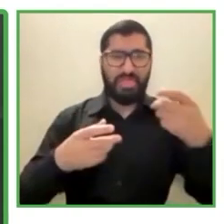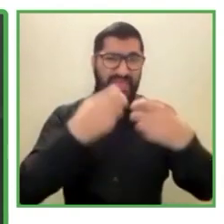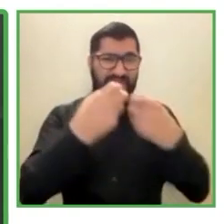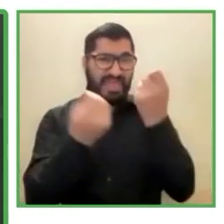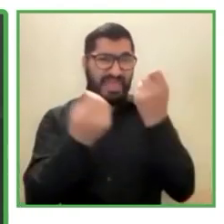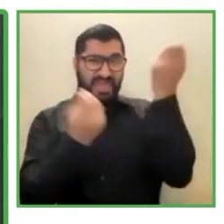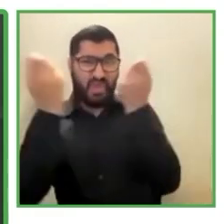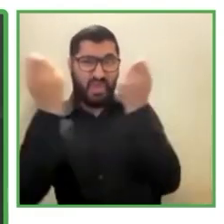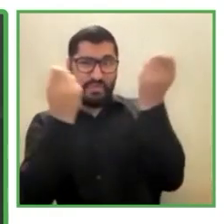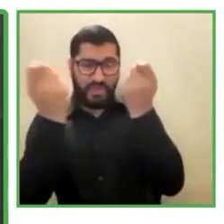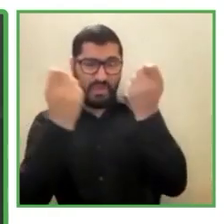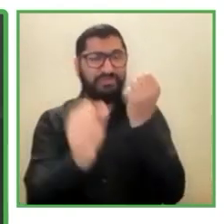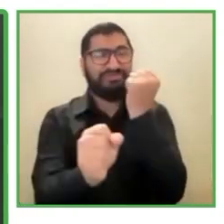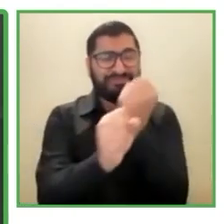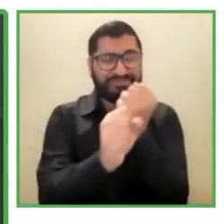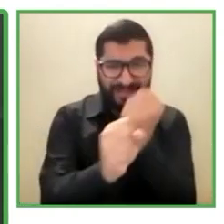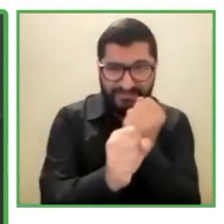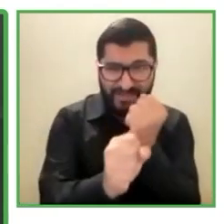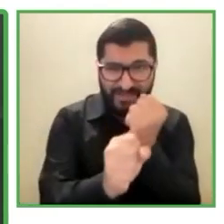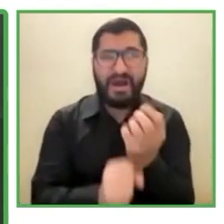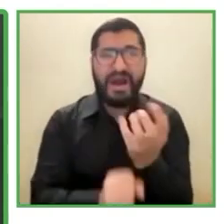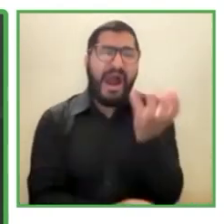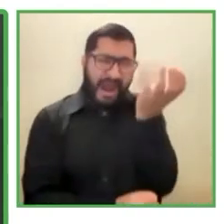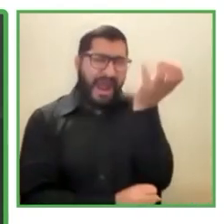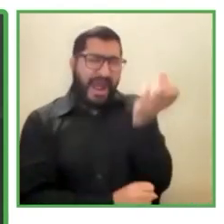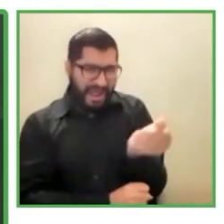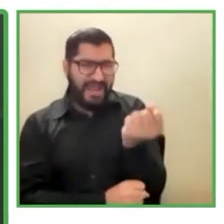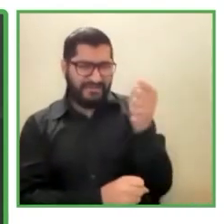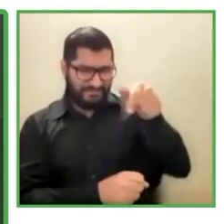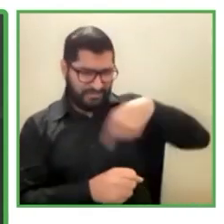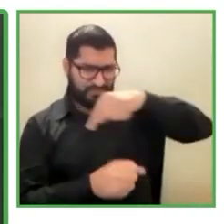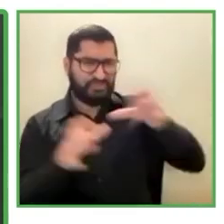have recorded in our region, with